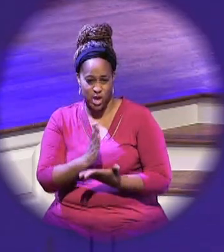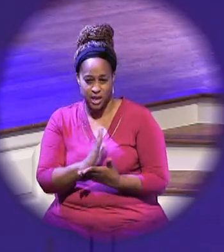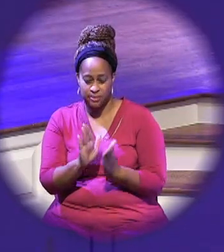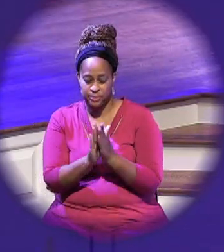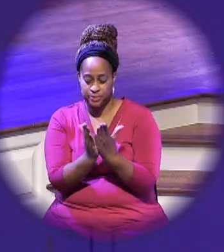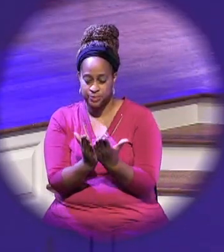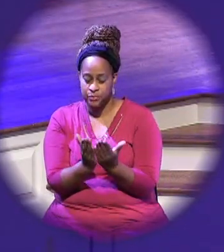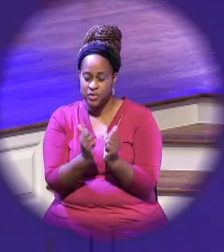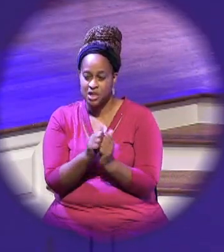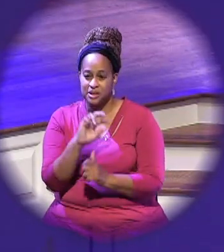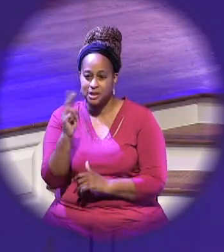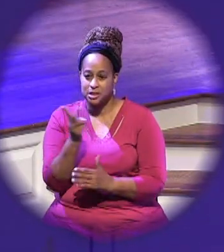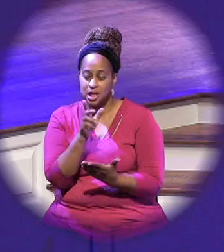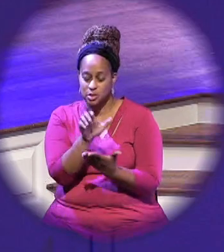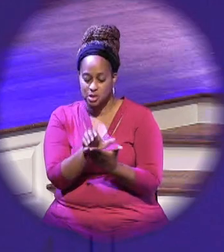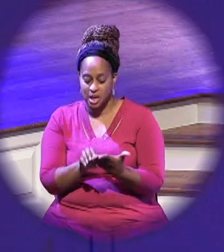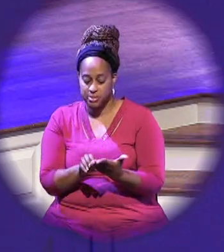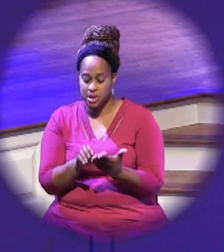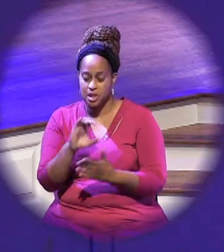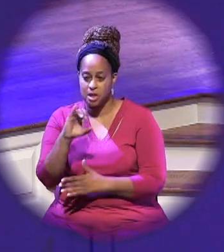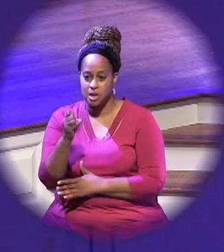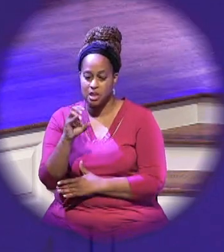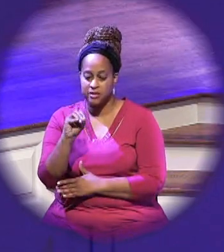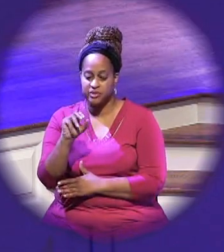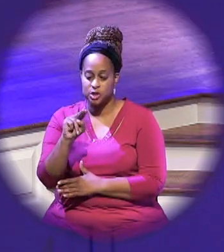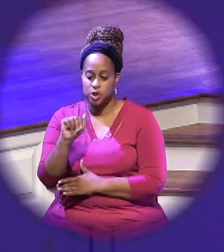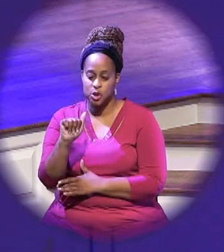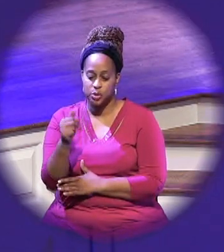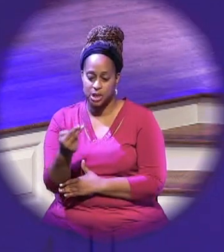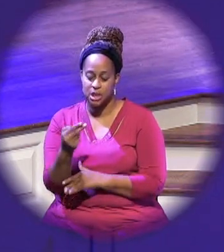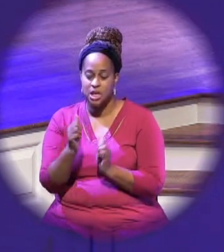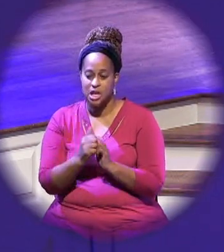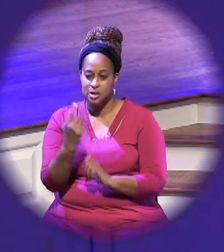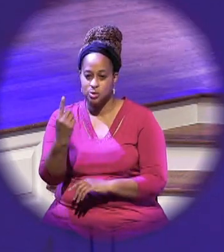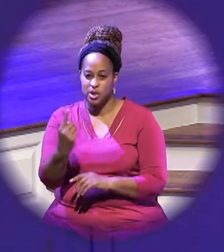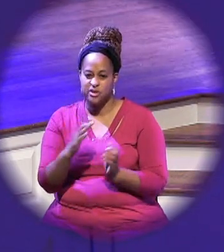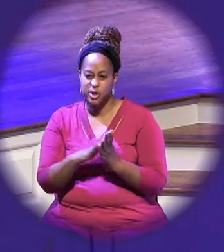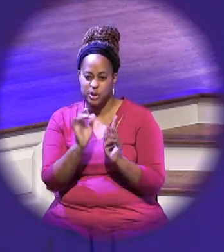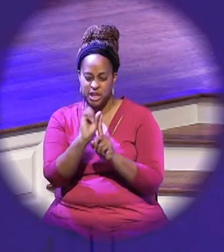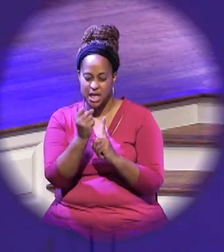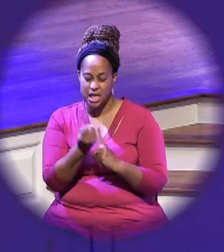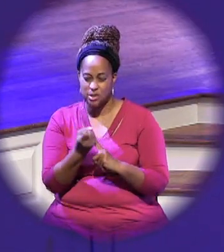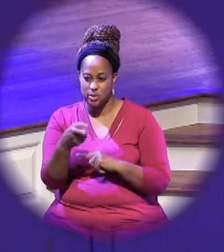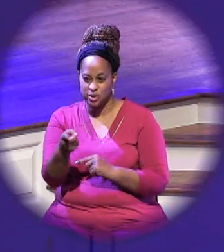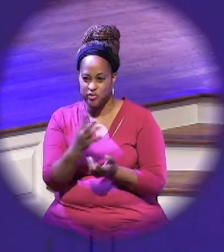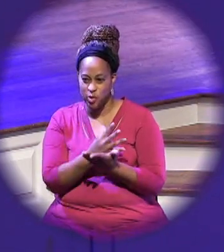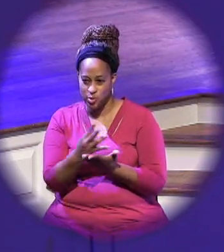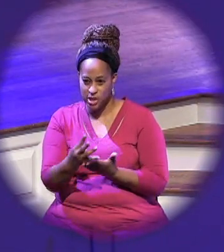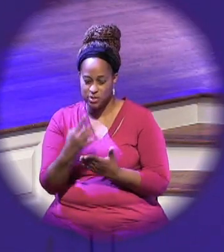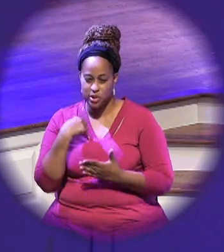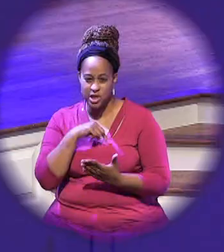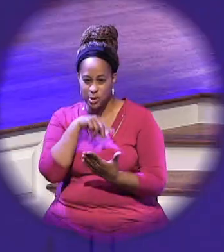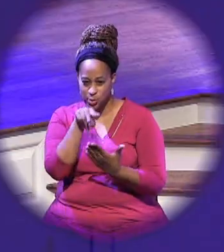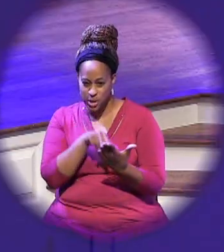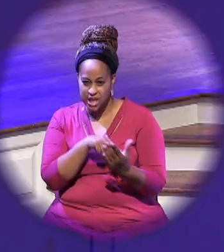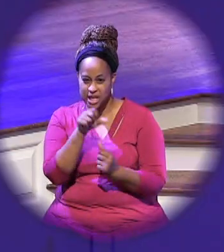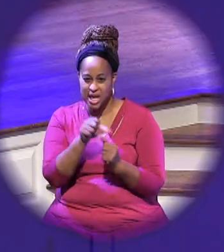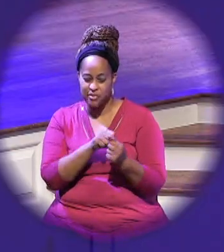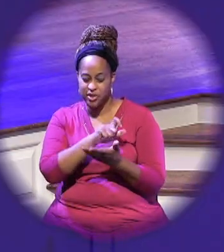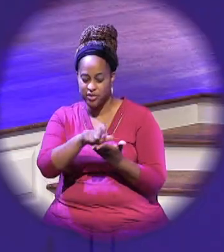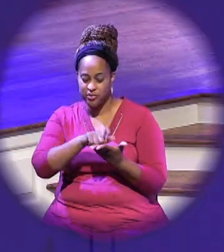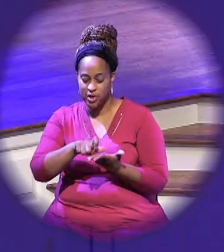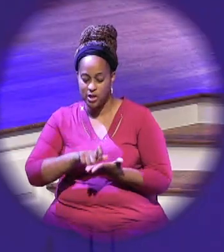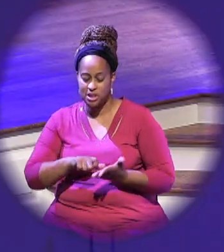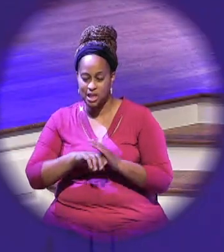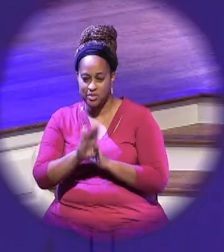with me, though, to the second chapter of Jonah. And this is one of those cases where over the 4 weeks, we're going to read every single verse in